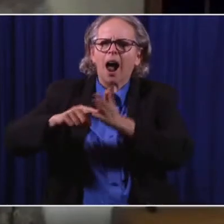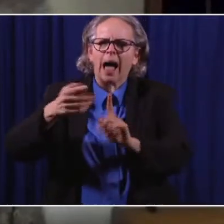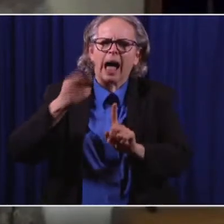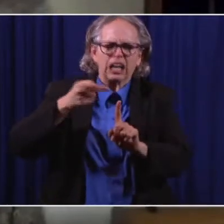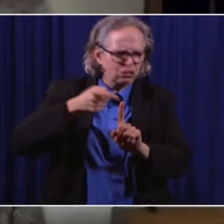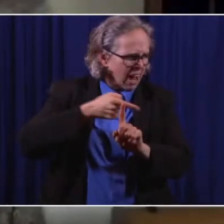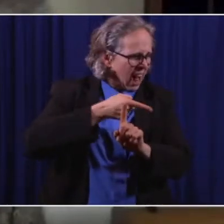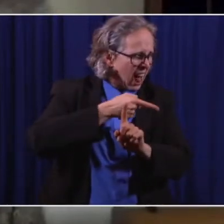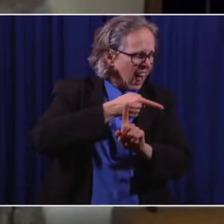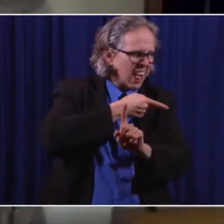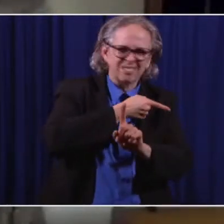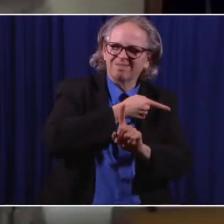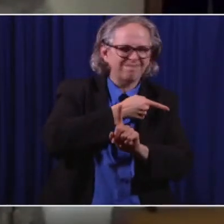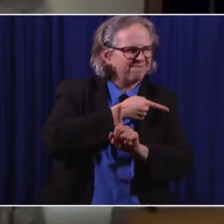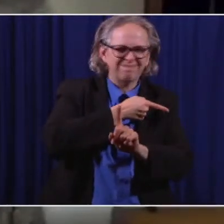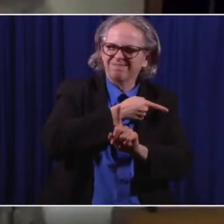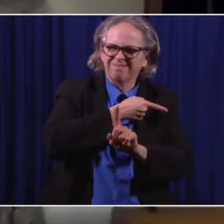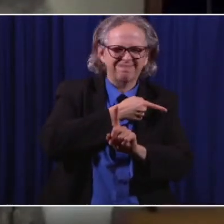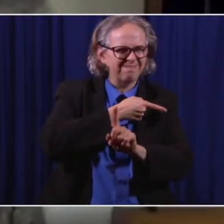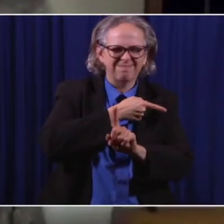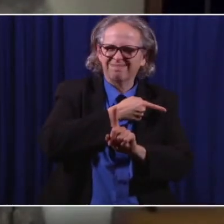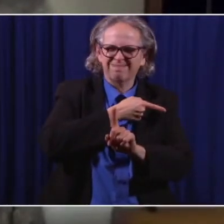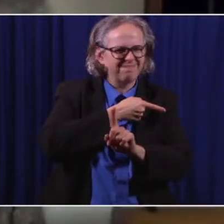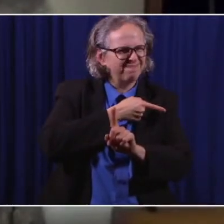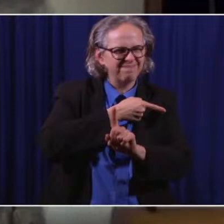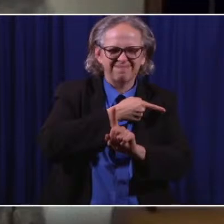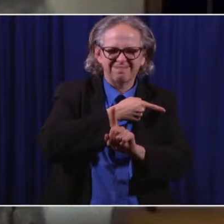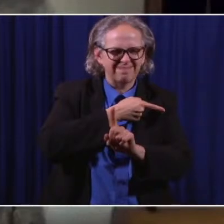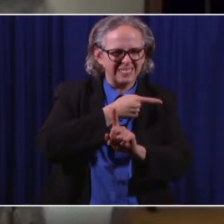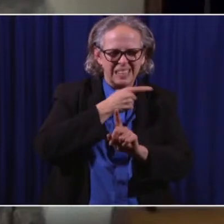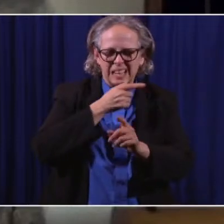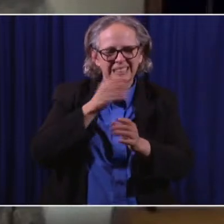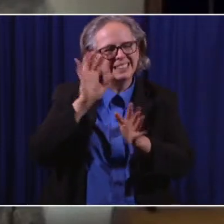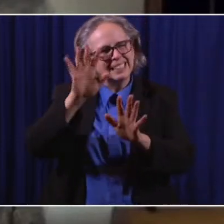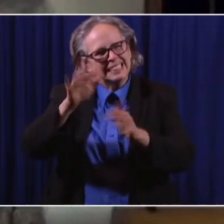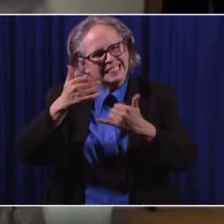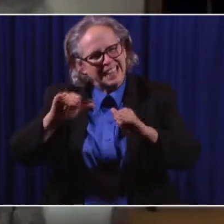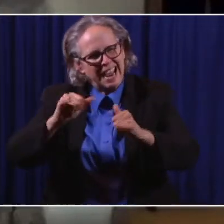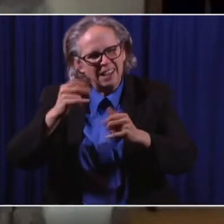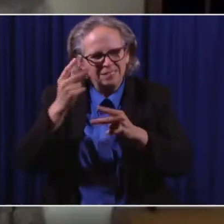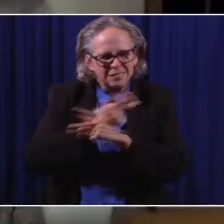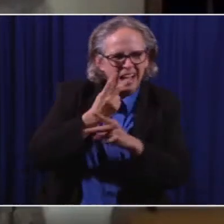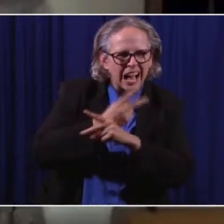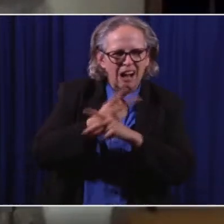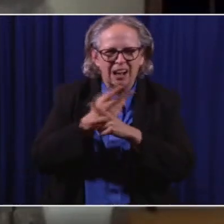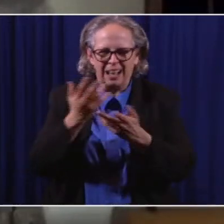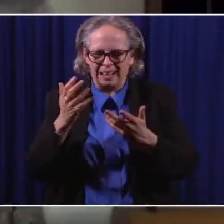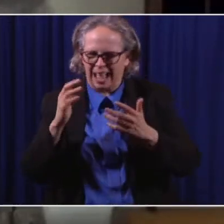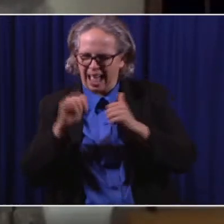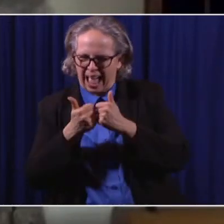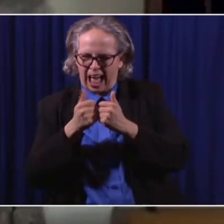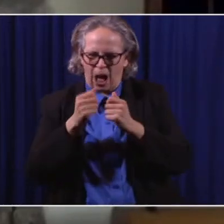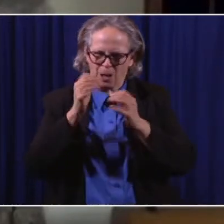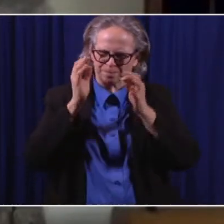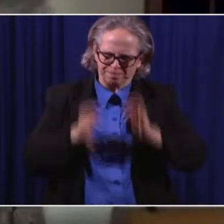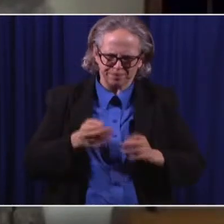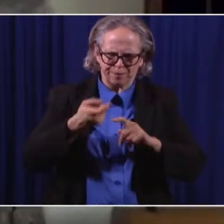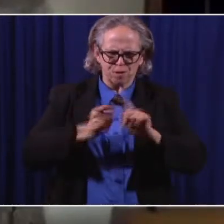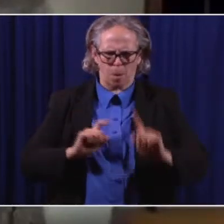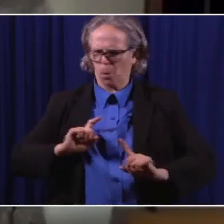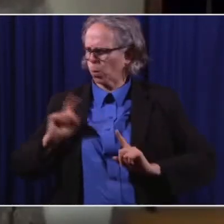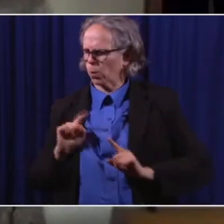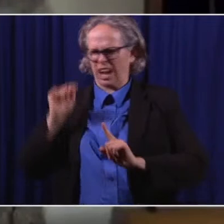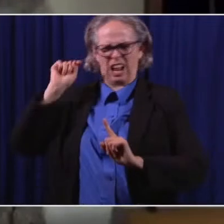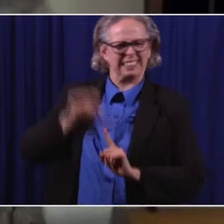at 10 o'clock at such and such a place. That's just not the world we live in. It's not what we have. So what we're going